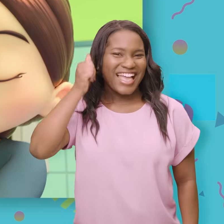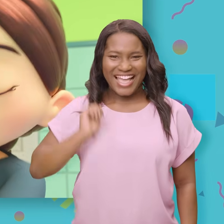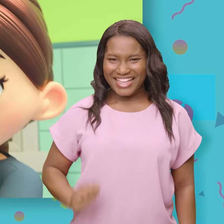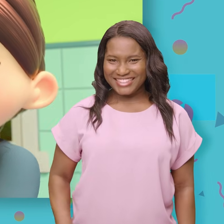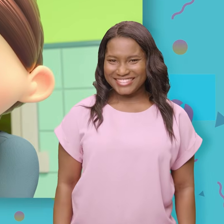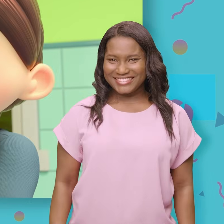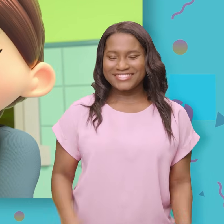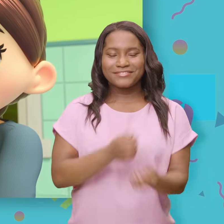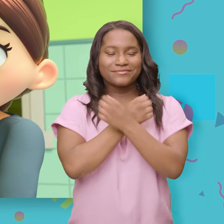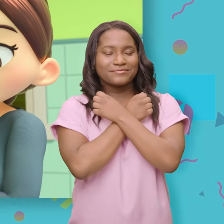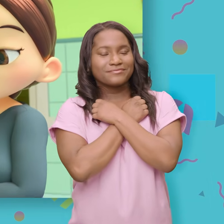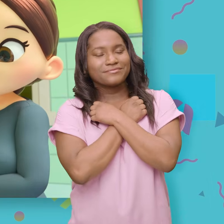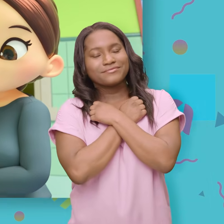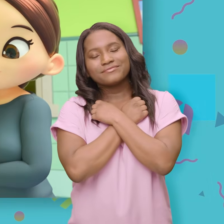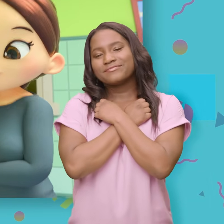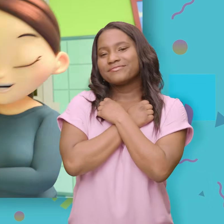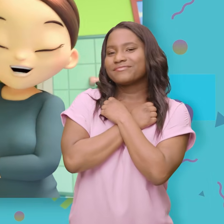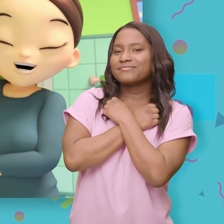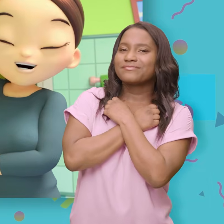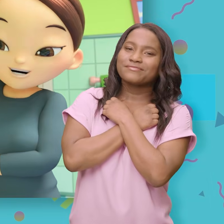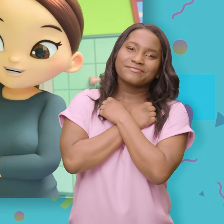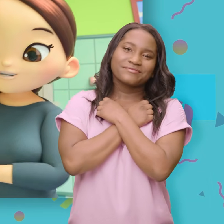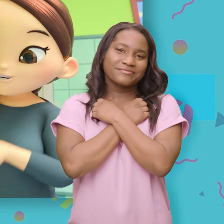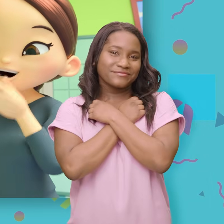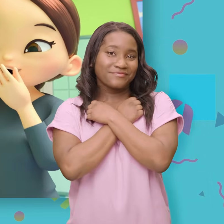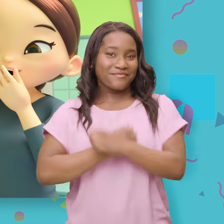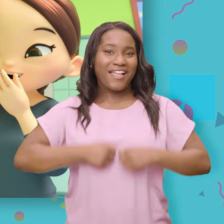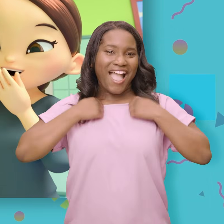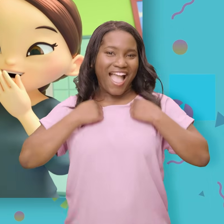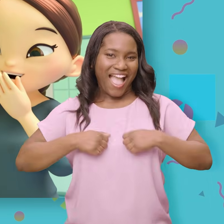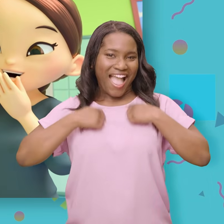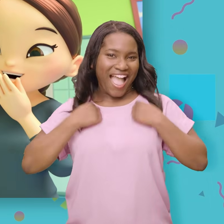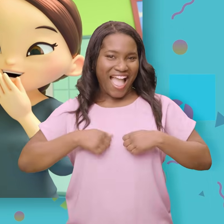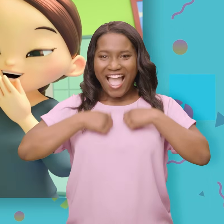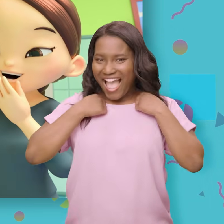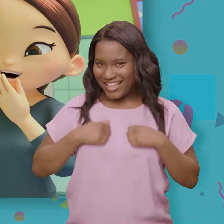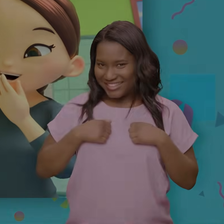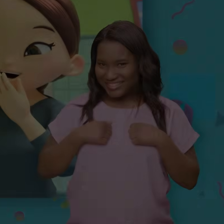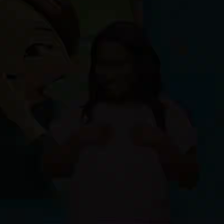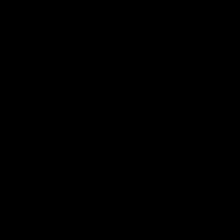I love to bath.